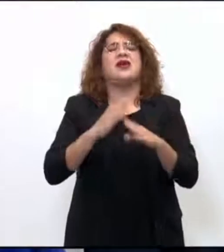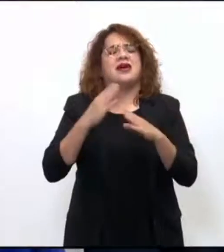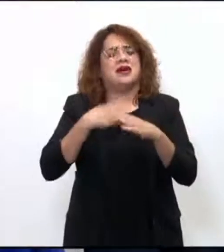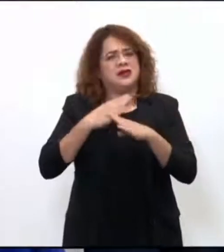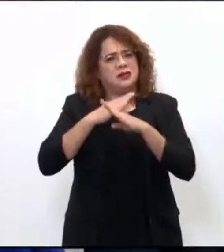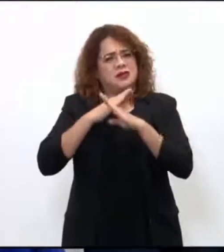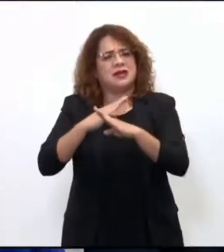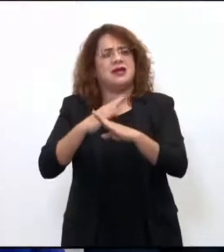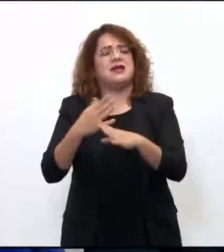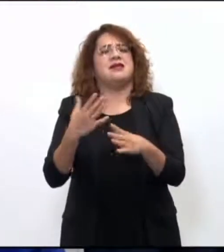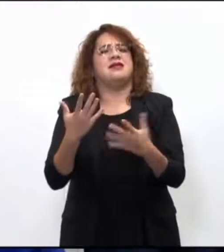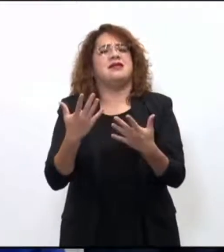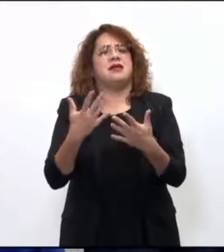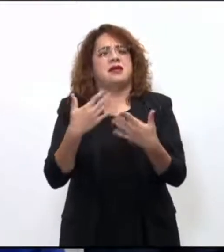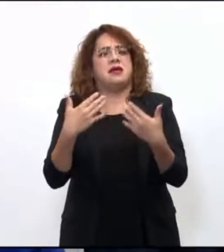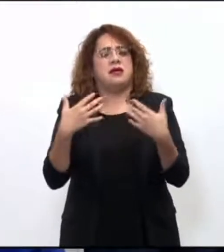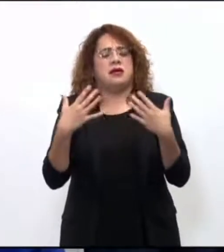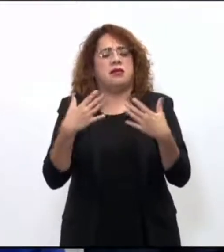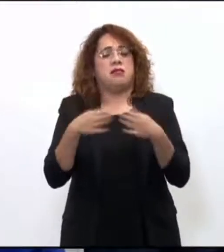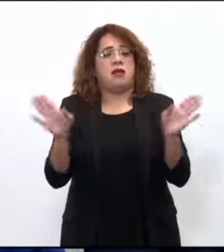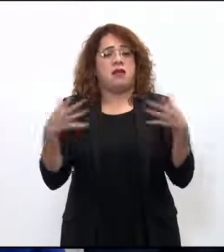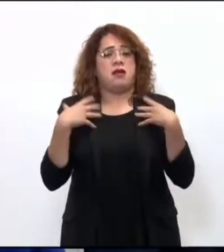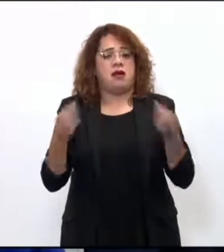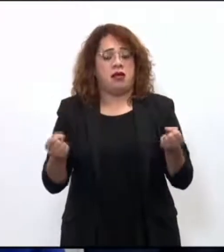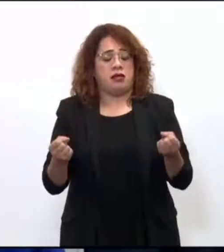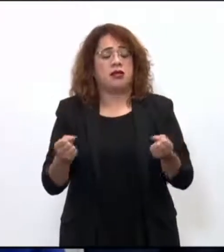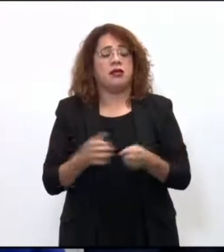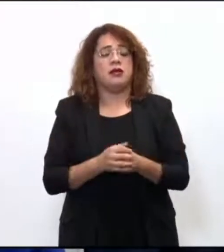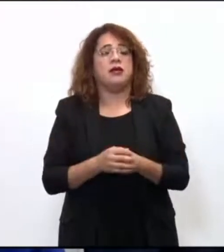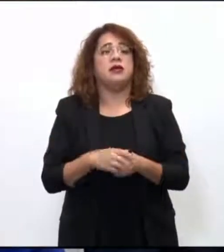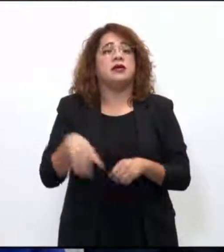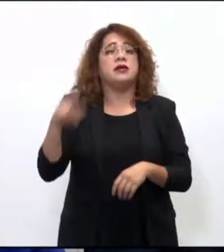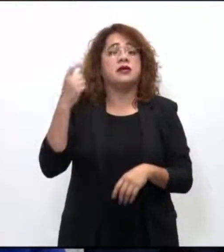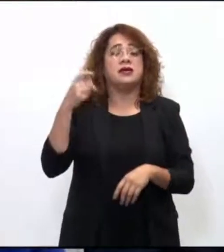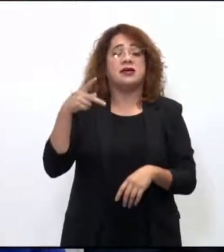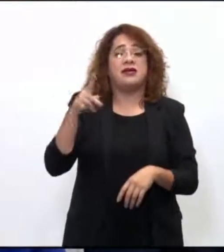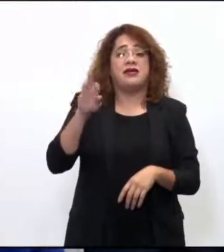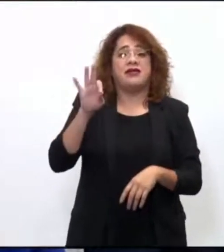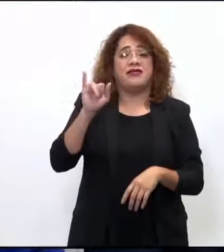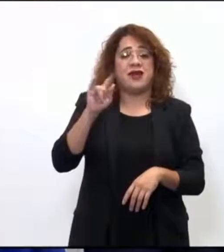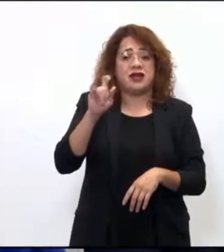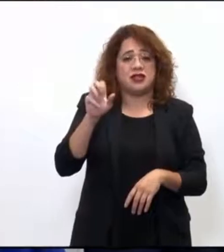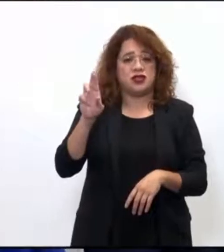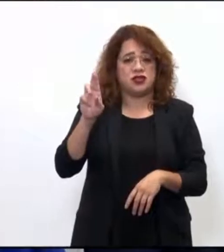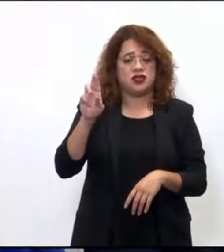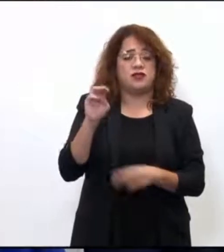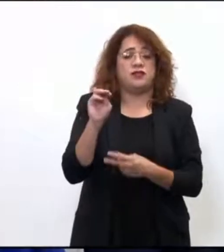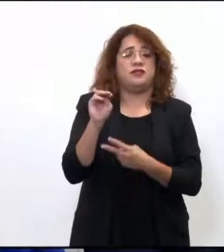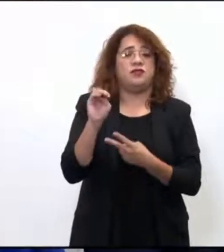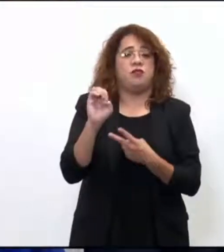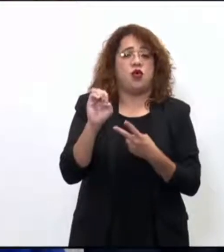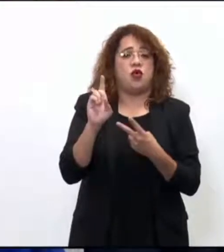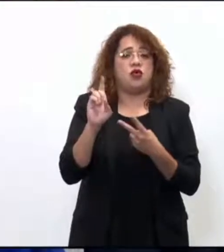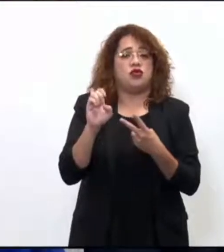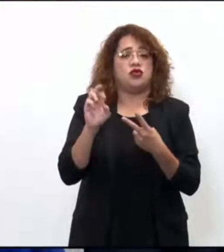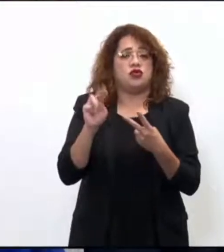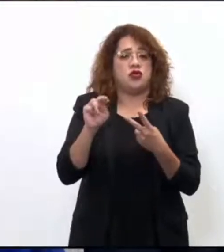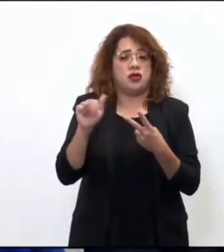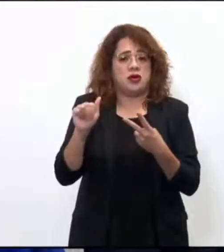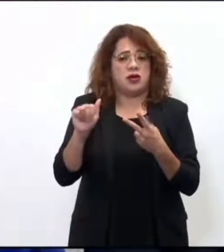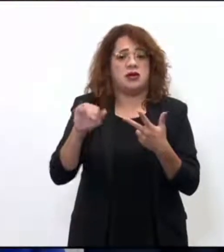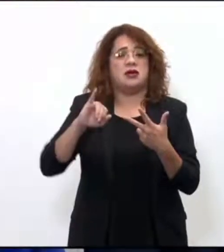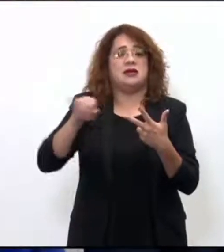3 approved vaccines, Pfizer, Moderna, and the Johnson, have proven to be highly effective